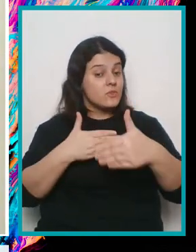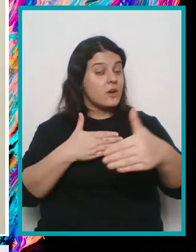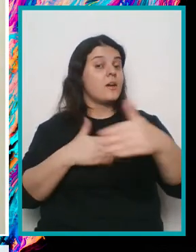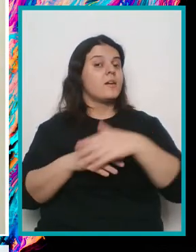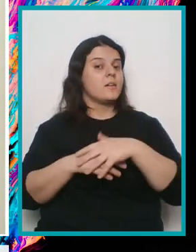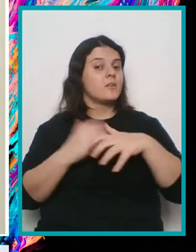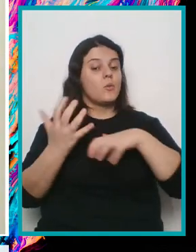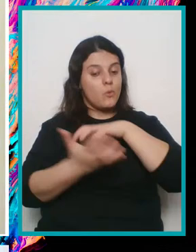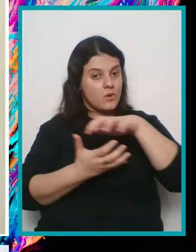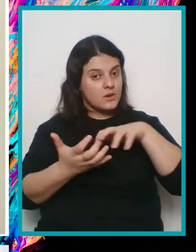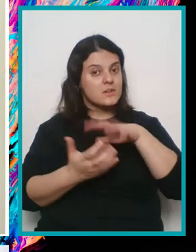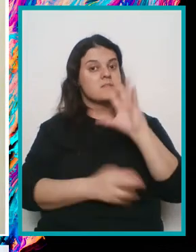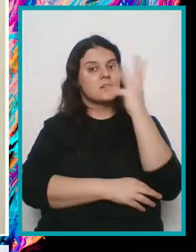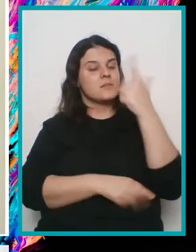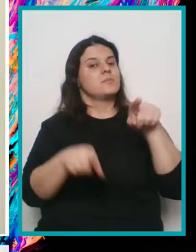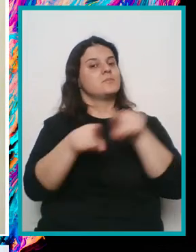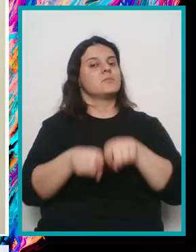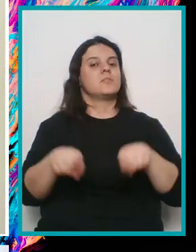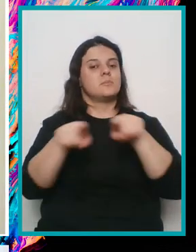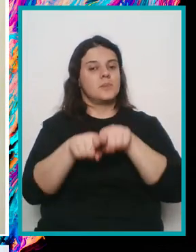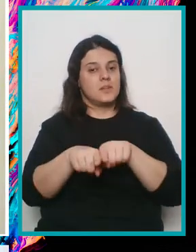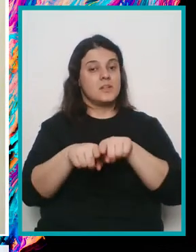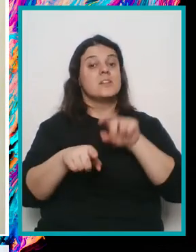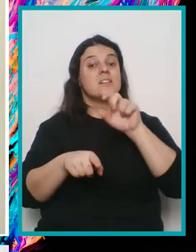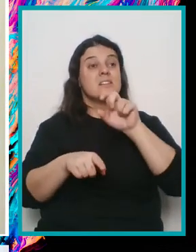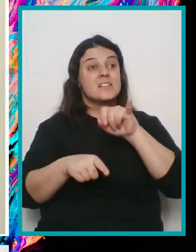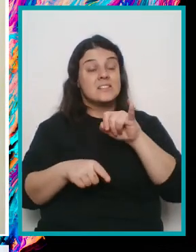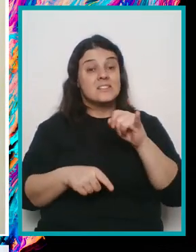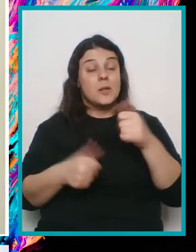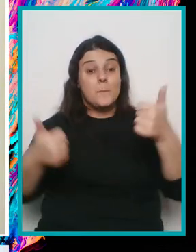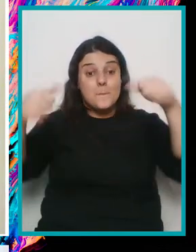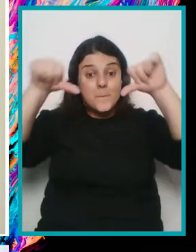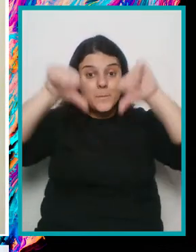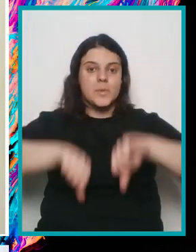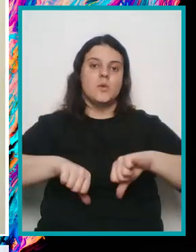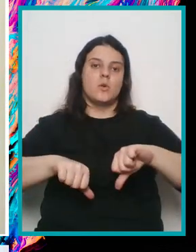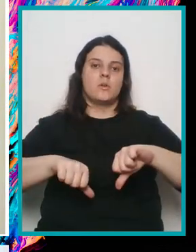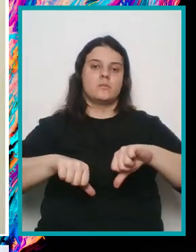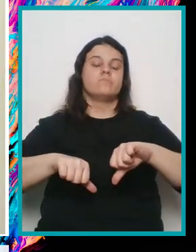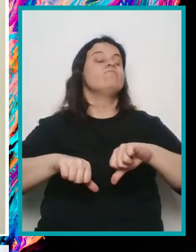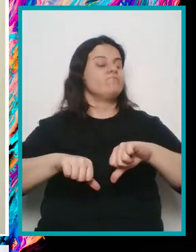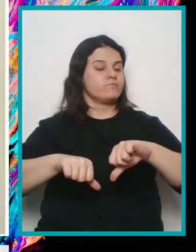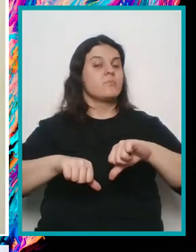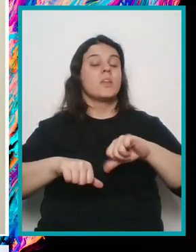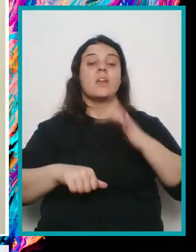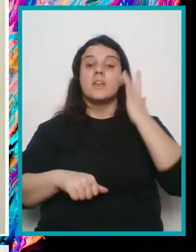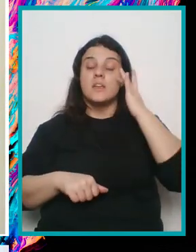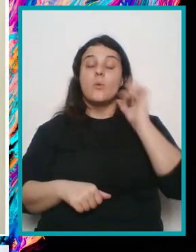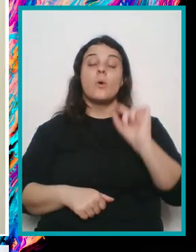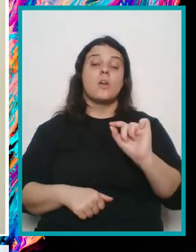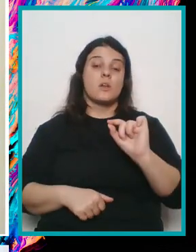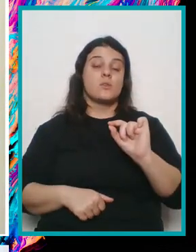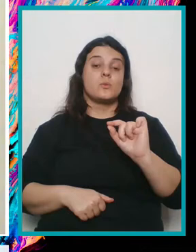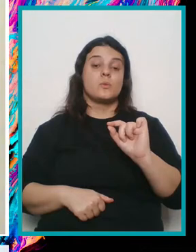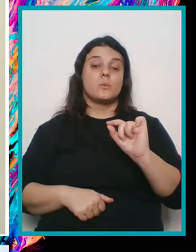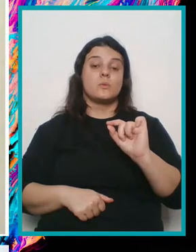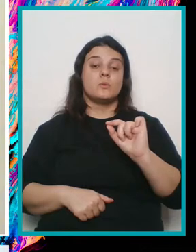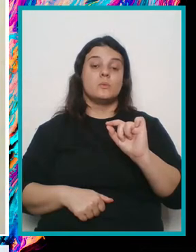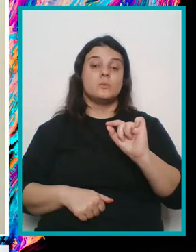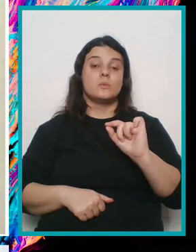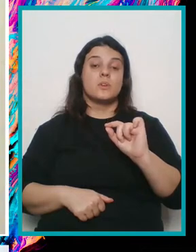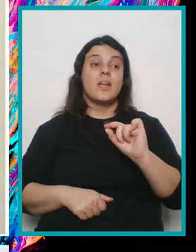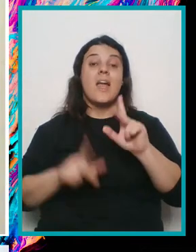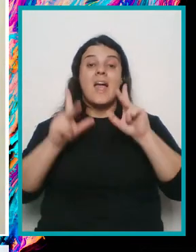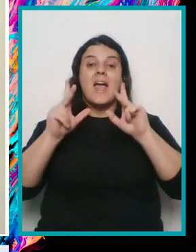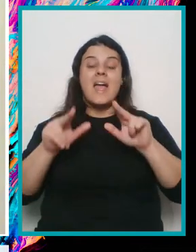call, especially for the leaders, because they have ignored so much